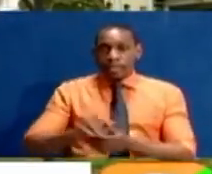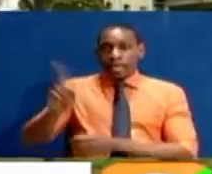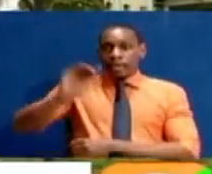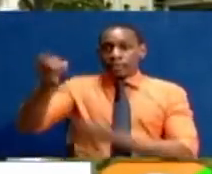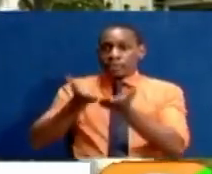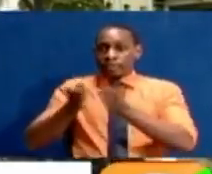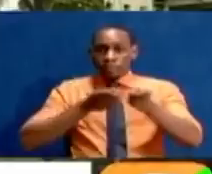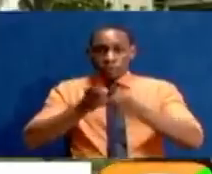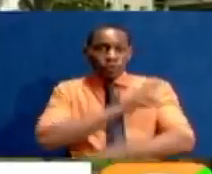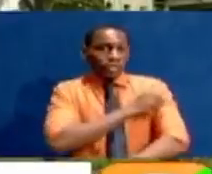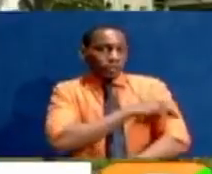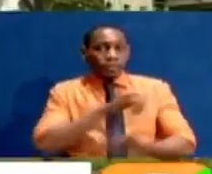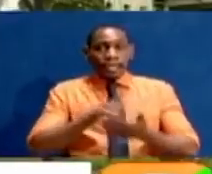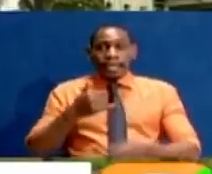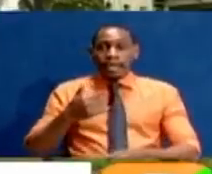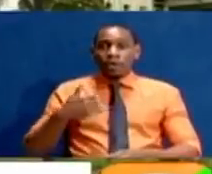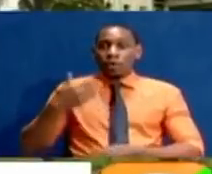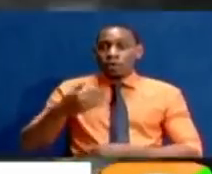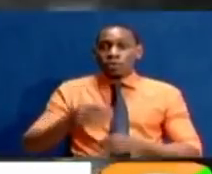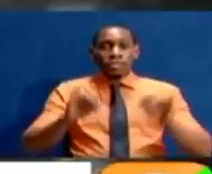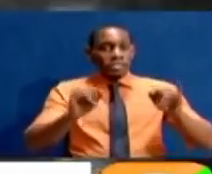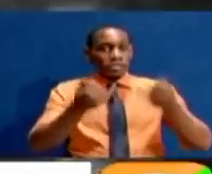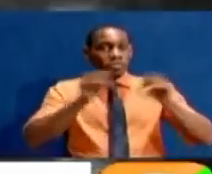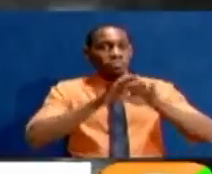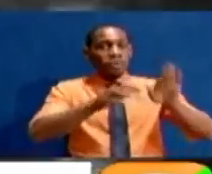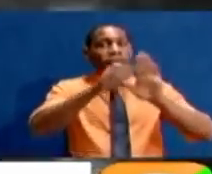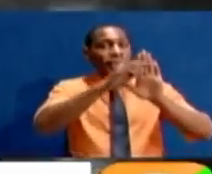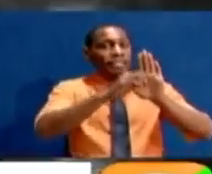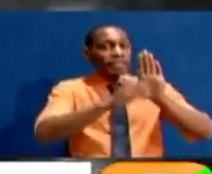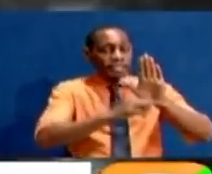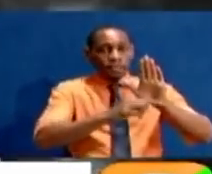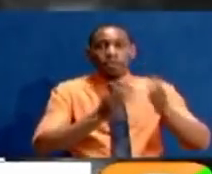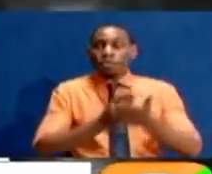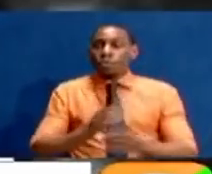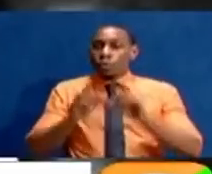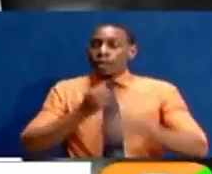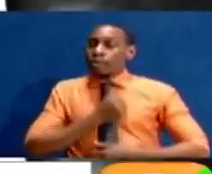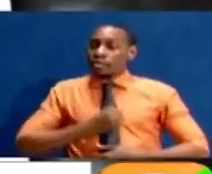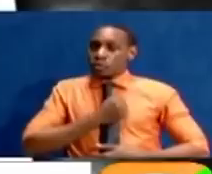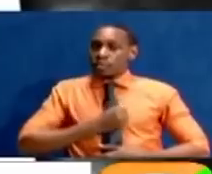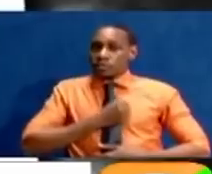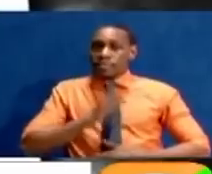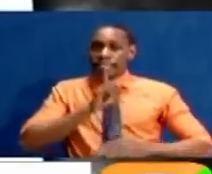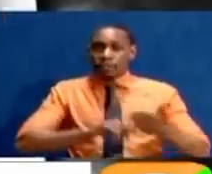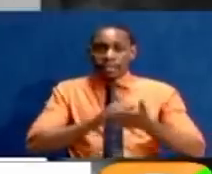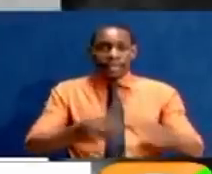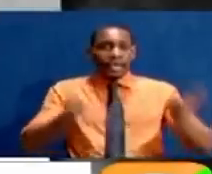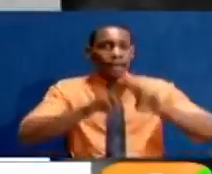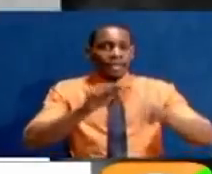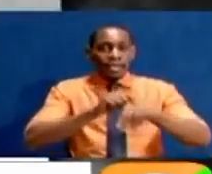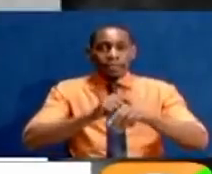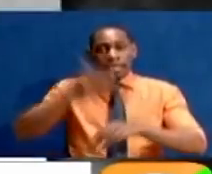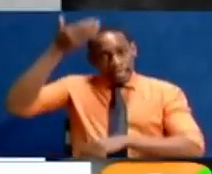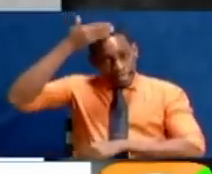Services, which runs the facility that has many a times hit the headlines for the wrong reasons, regrets the Sunday incident, saying it occurred at a time